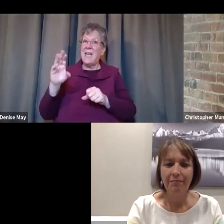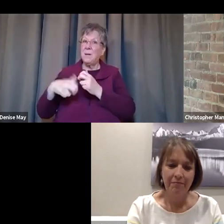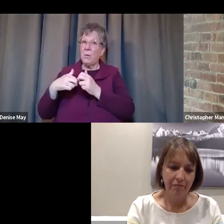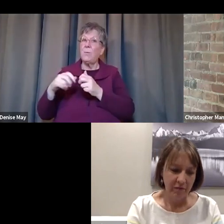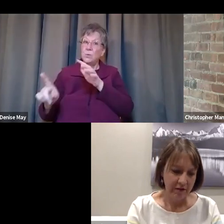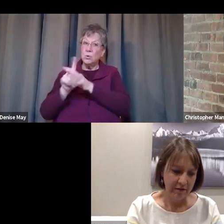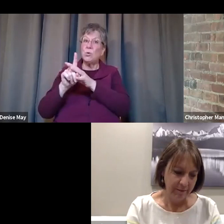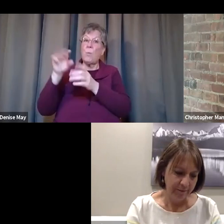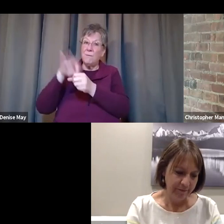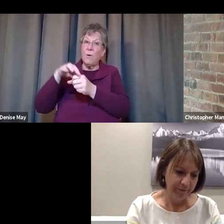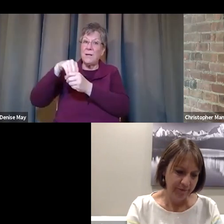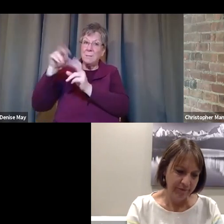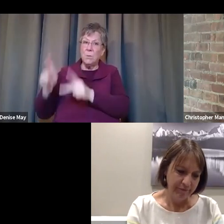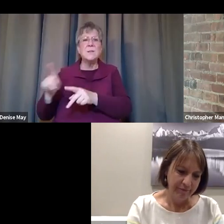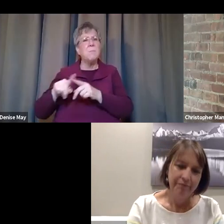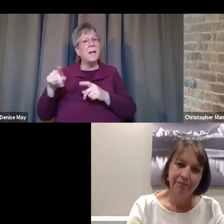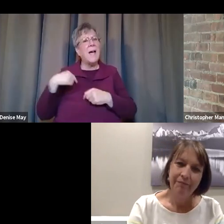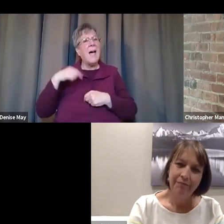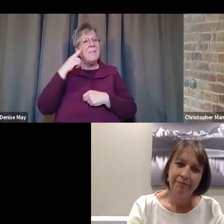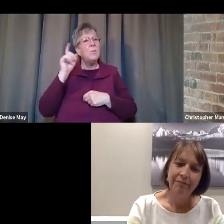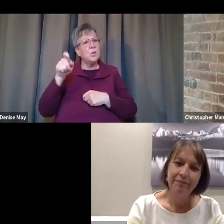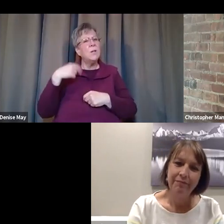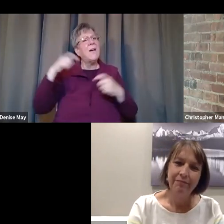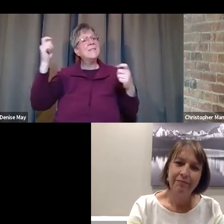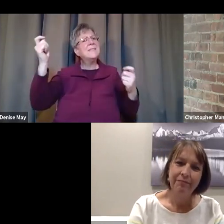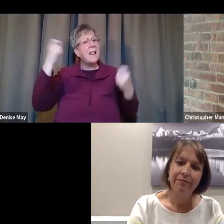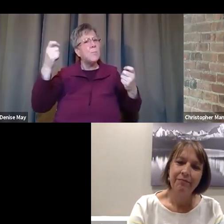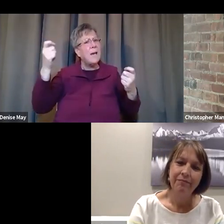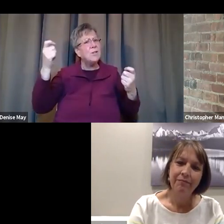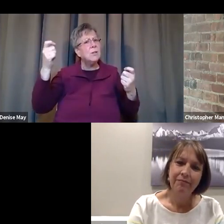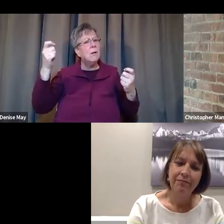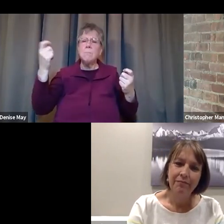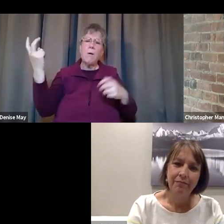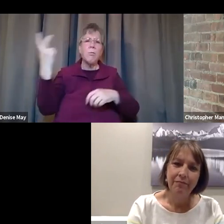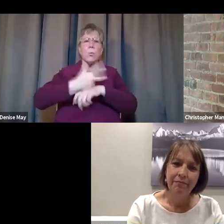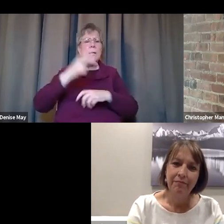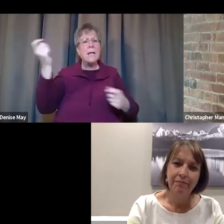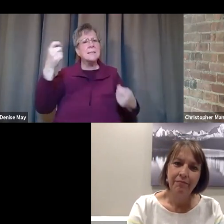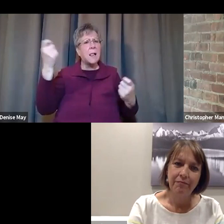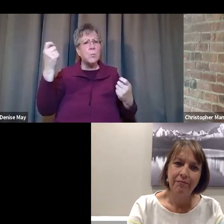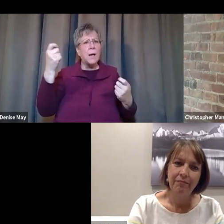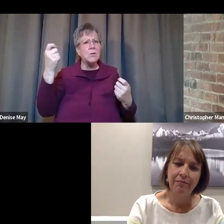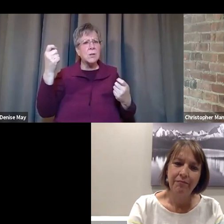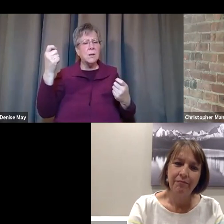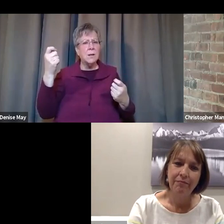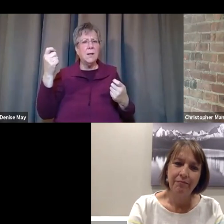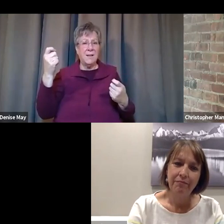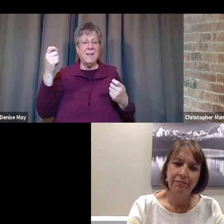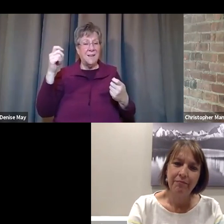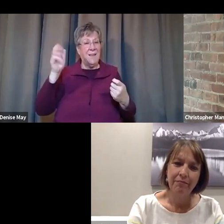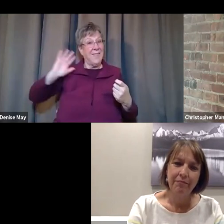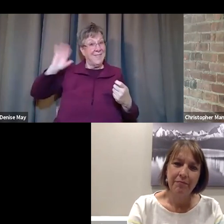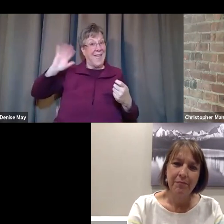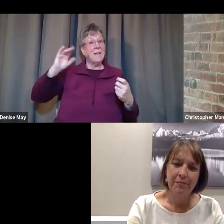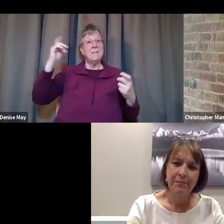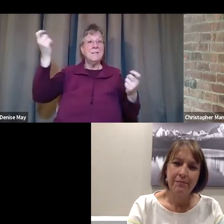that, let's turn it into the kind of celebration it used to be. I think a lot of that, hullabaloo that